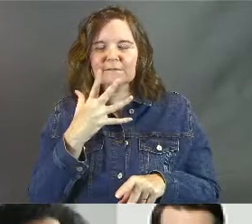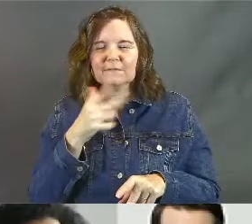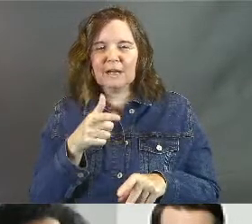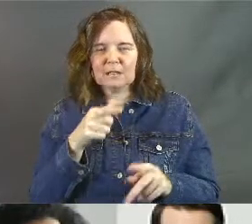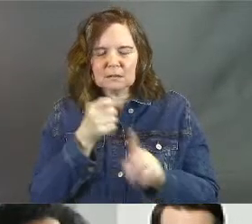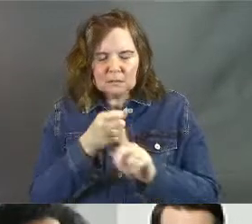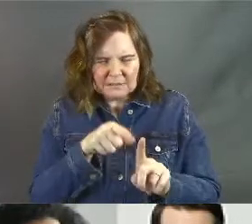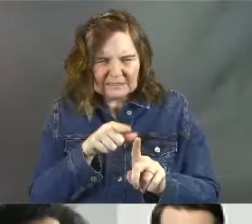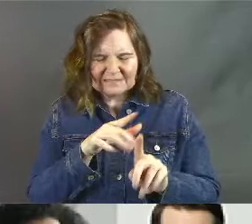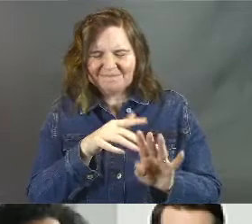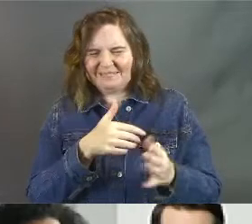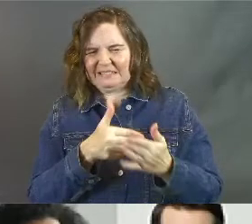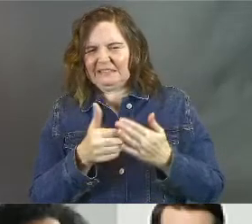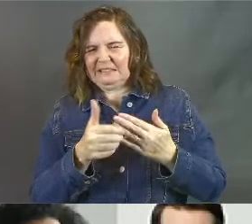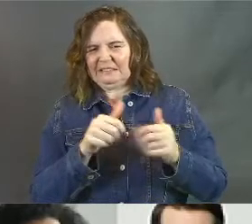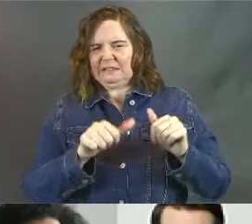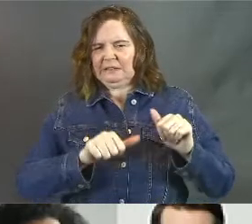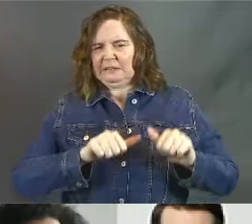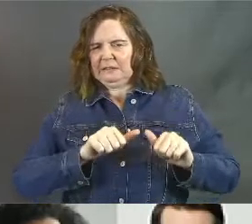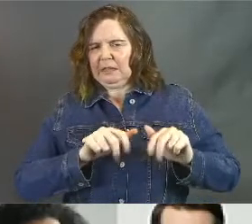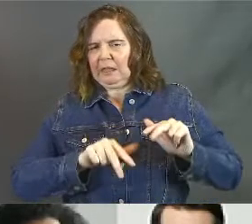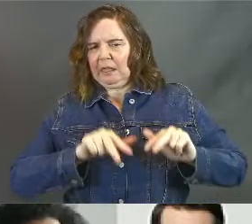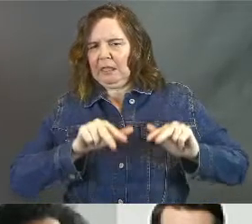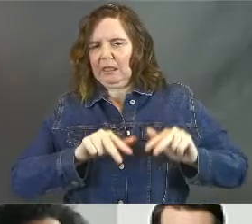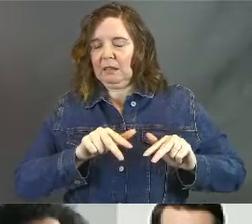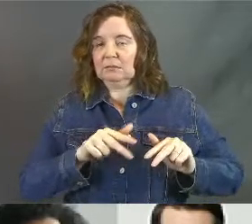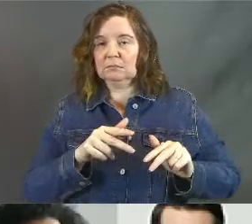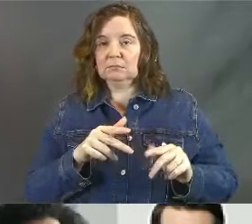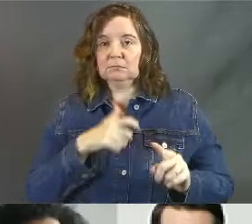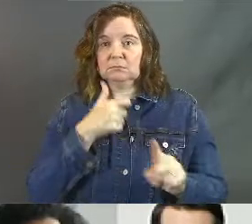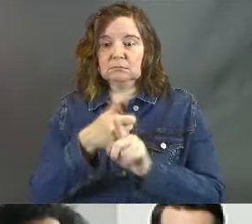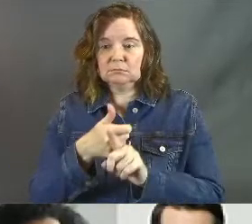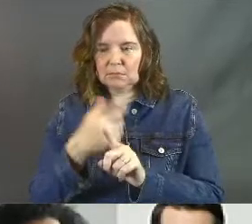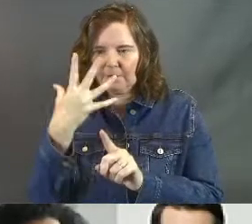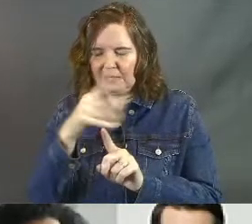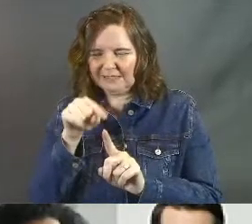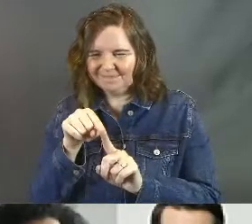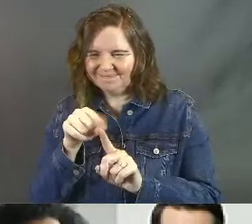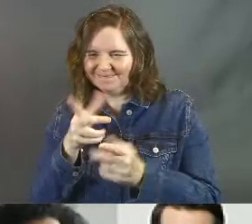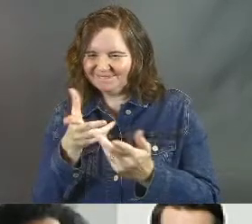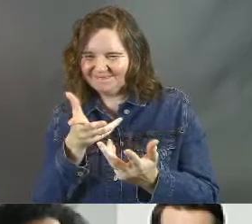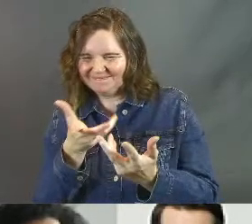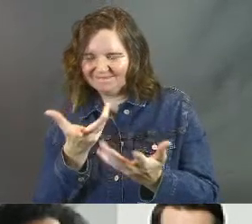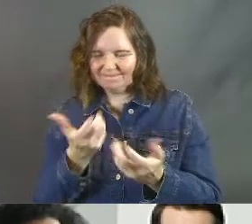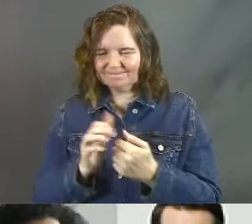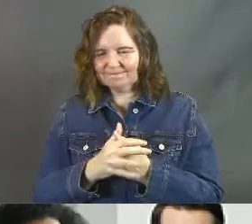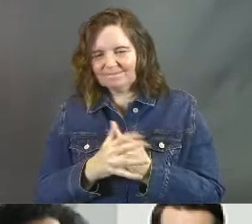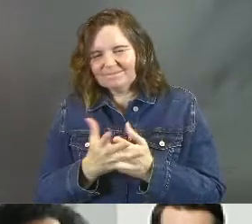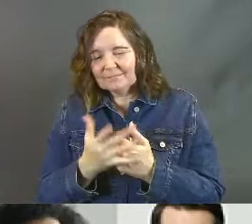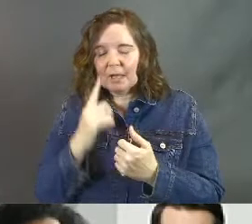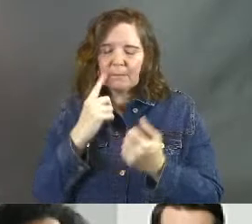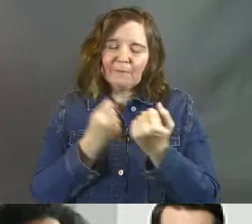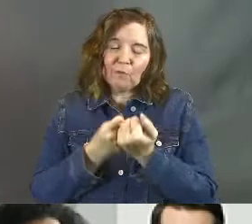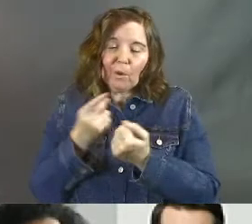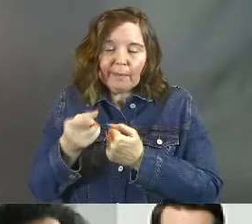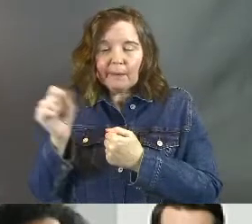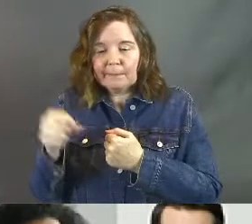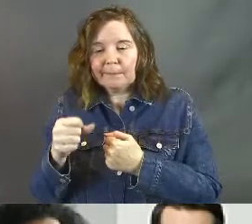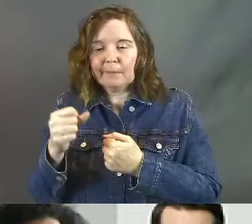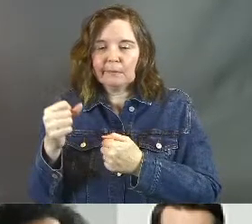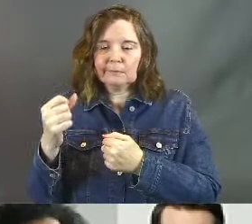makes you uncomfortable. Until you find a face where it's like, you know what? I mean, I'm for them